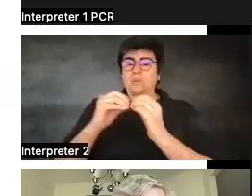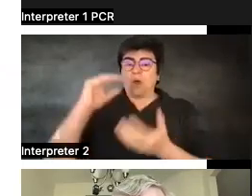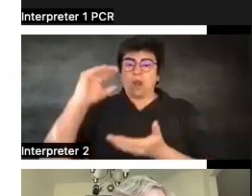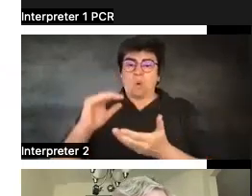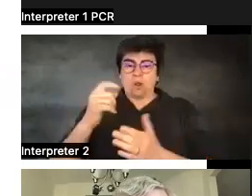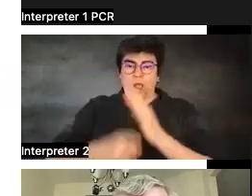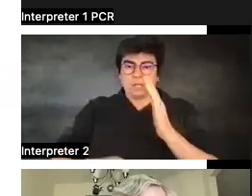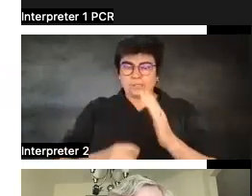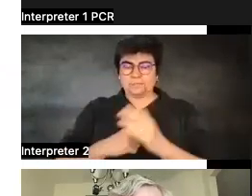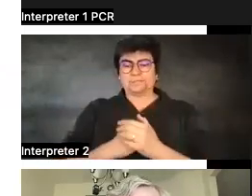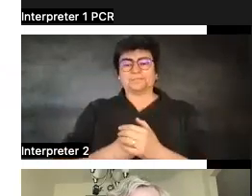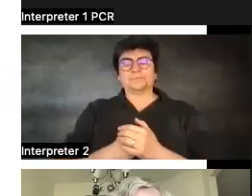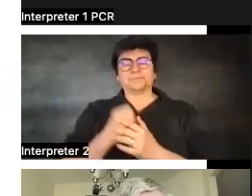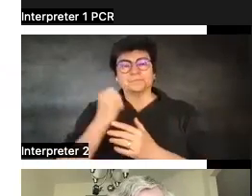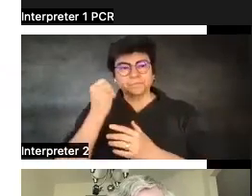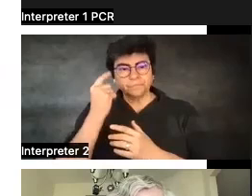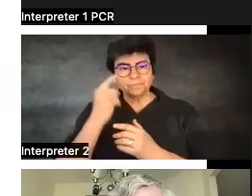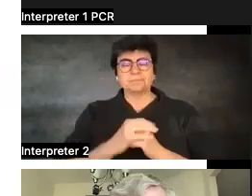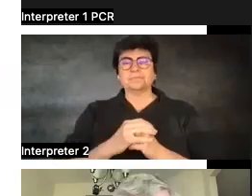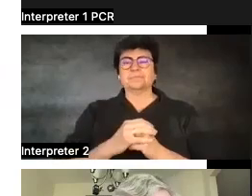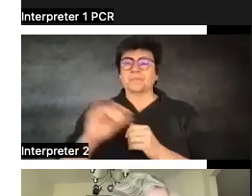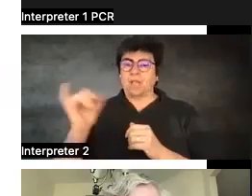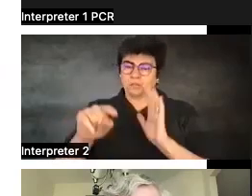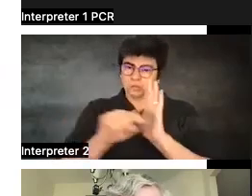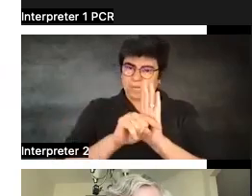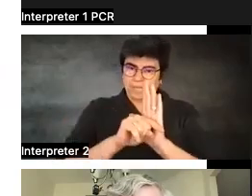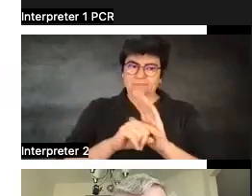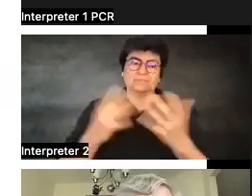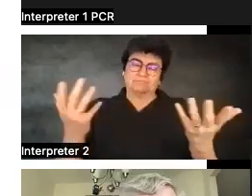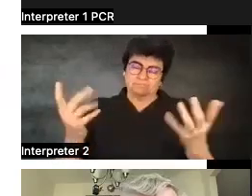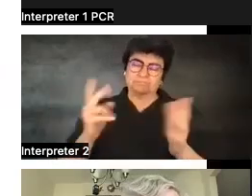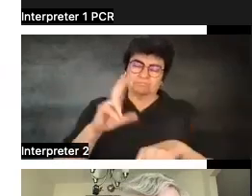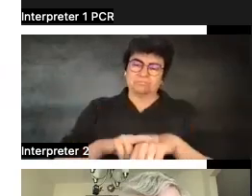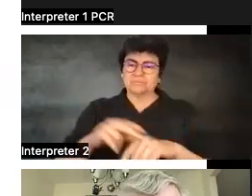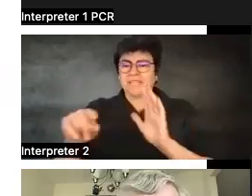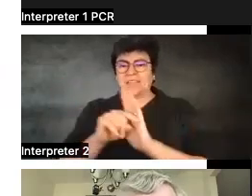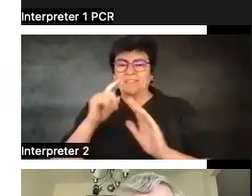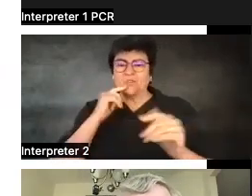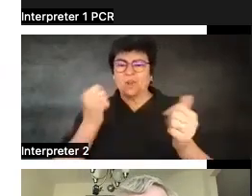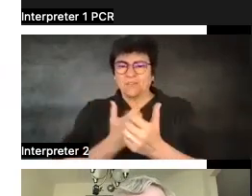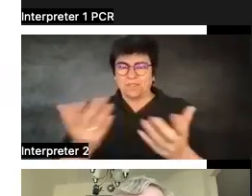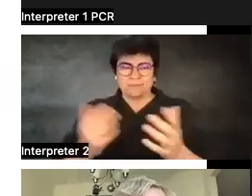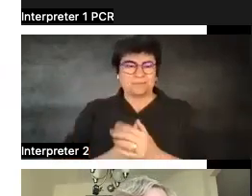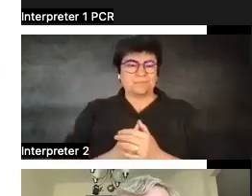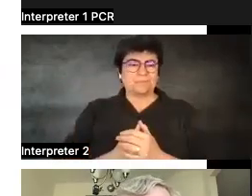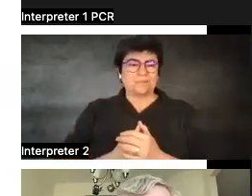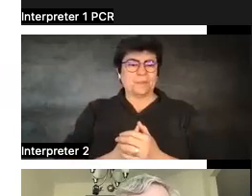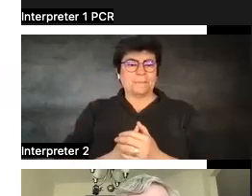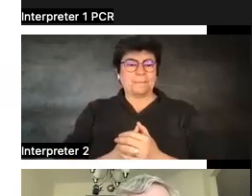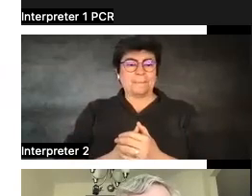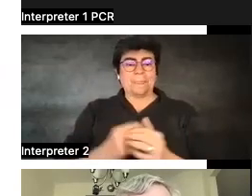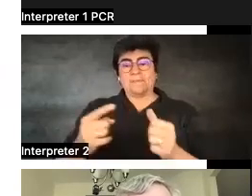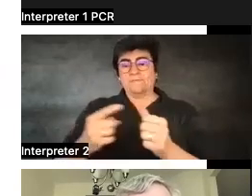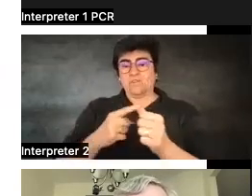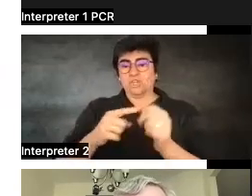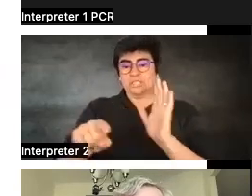costs. Now, there are also some negatives. Inevitably, there are negatives for everything in life. The first